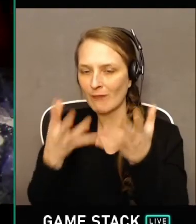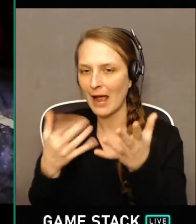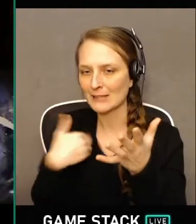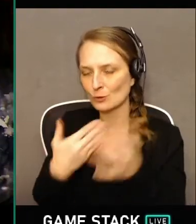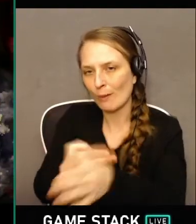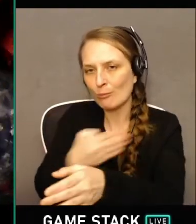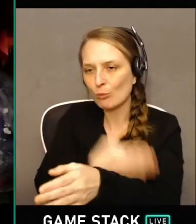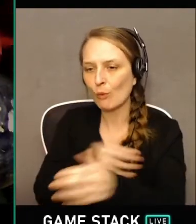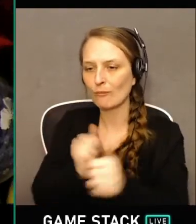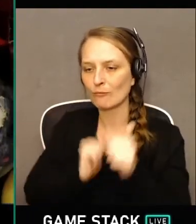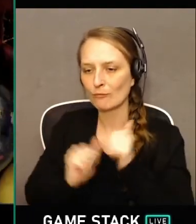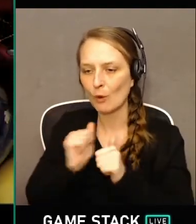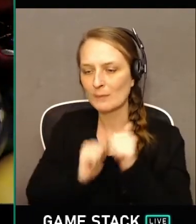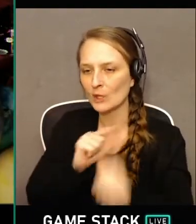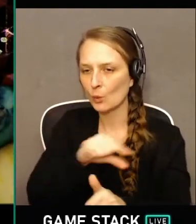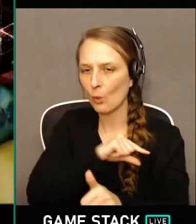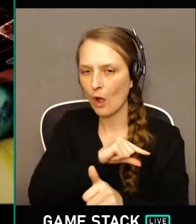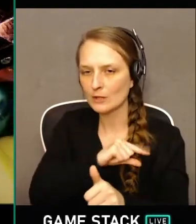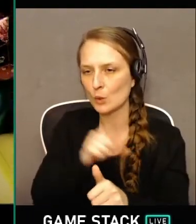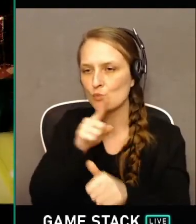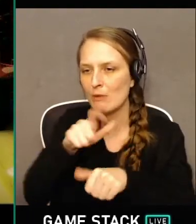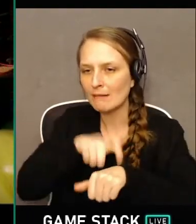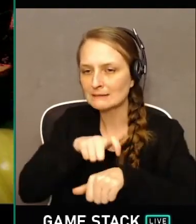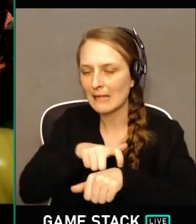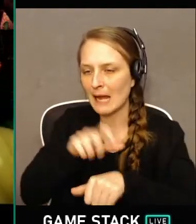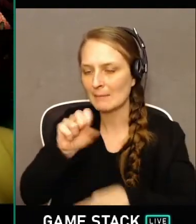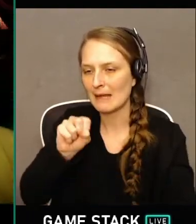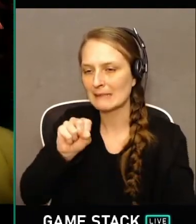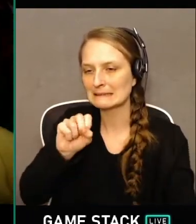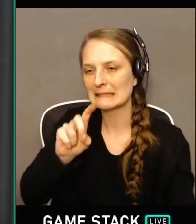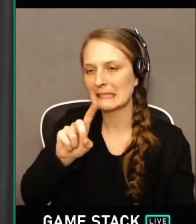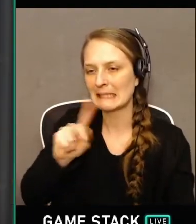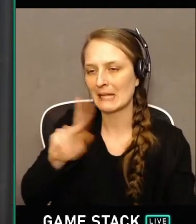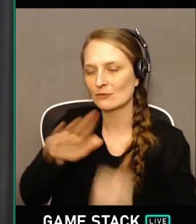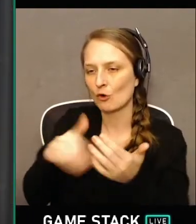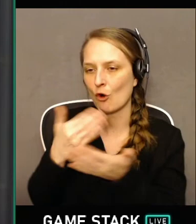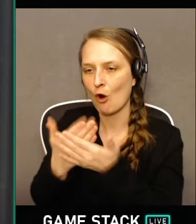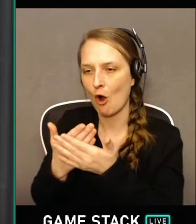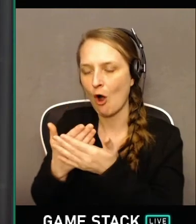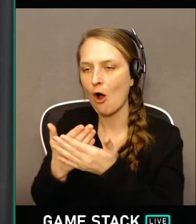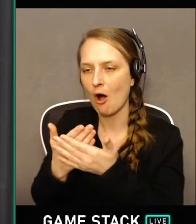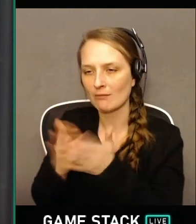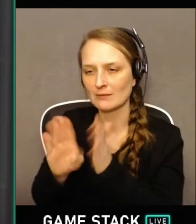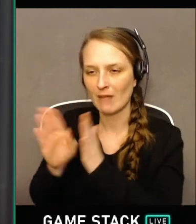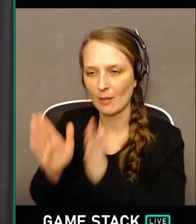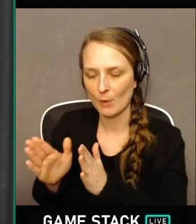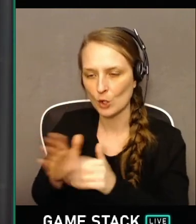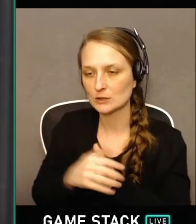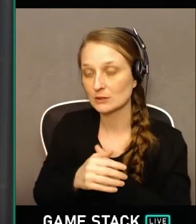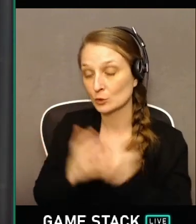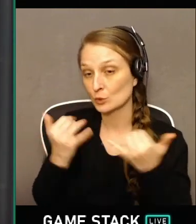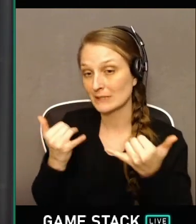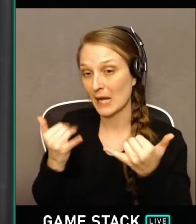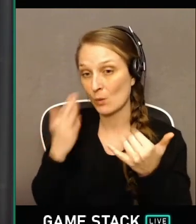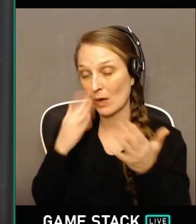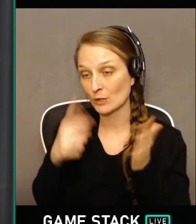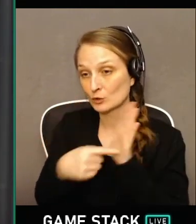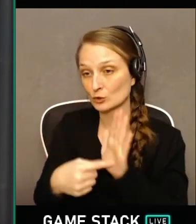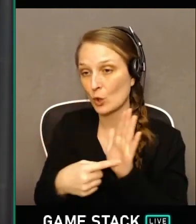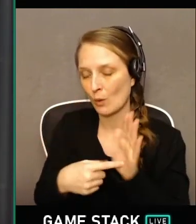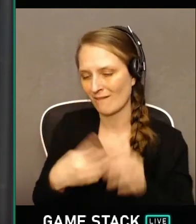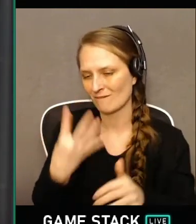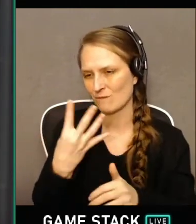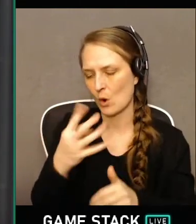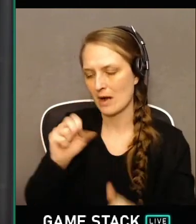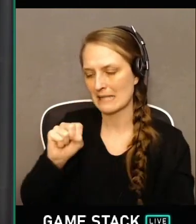of real-time ray tracing SDKs for all DX12 developers. Today, we want to bring your attention to 4 NVIDIA SDKs